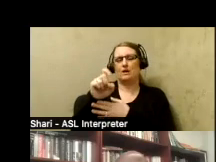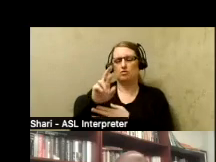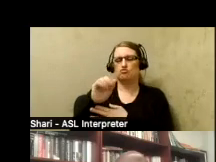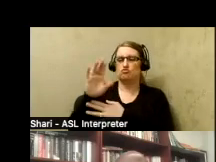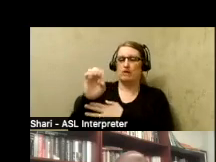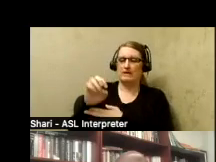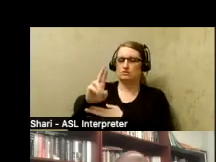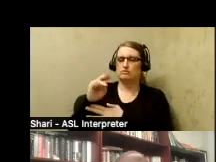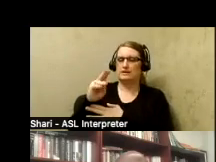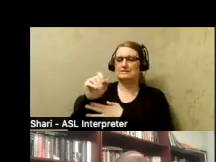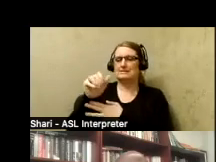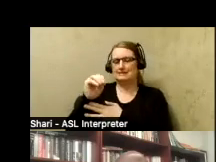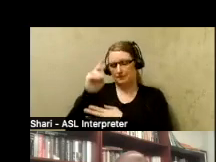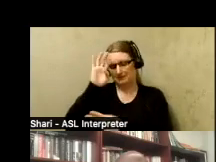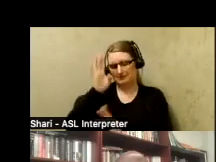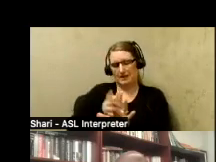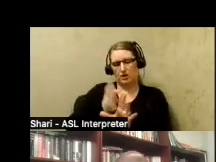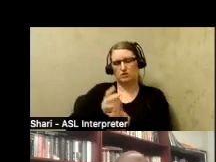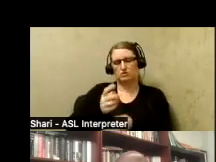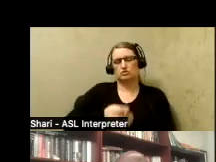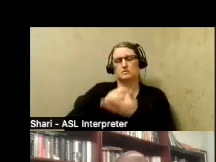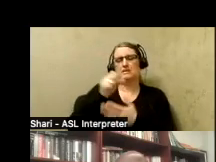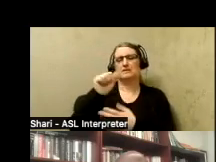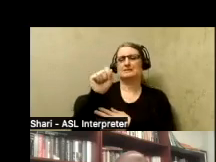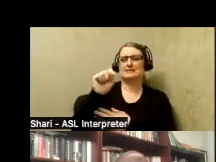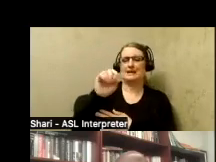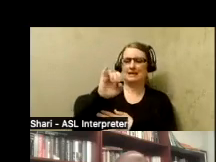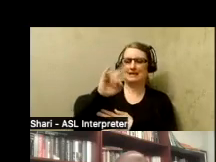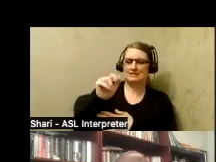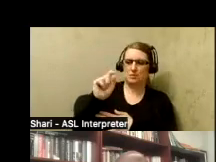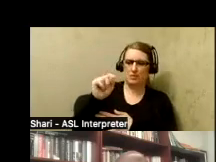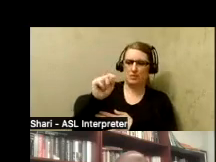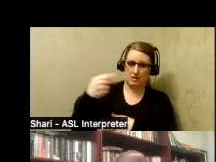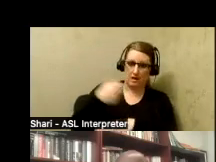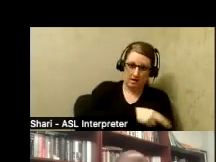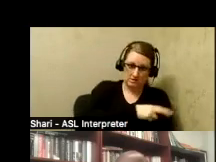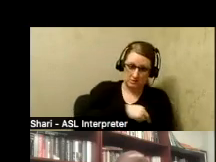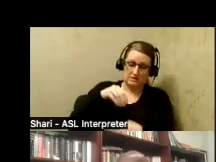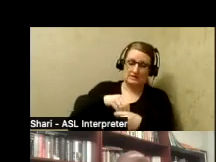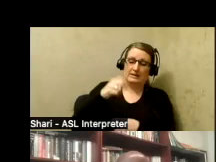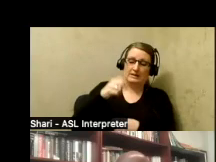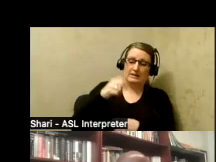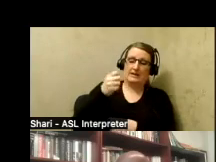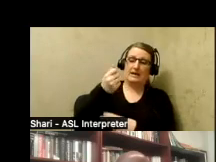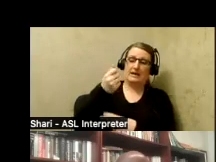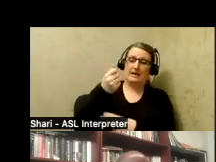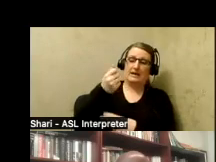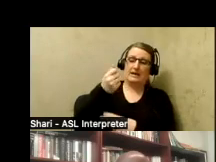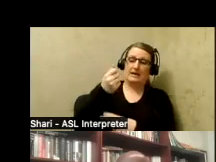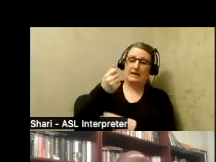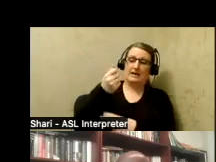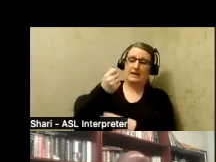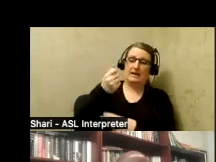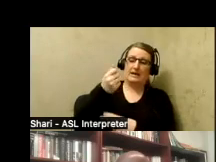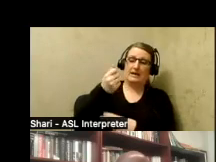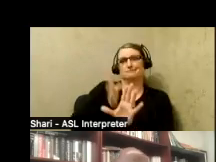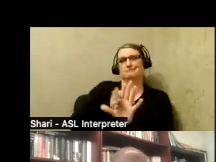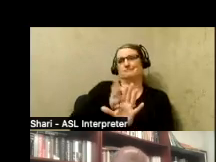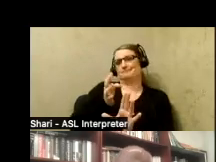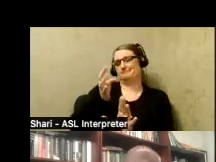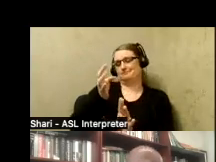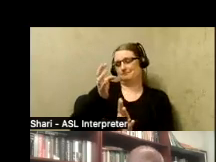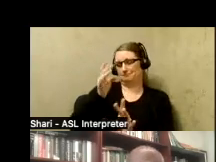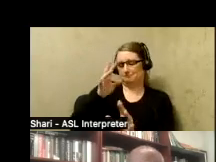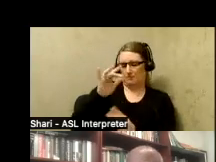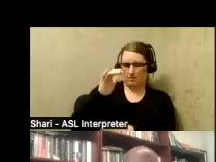and Psychiatric Treatment at St. Elizabeth's Hospital. Founded in 1855, the Federal Insane Asylum St. Elizabeth's Hospital was